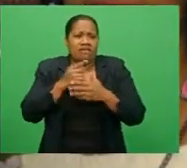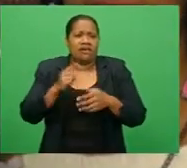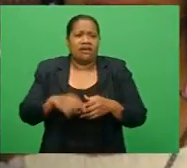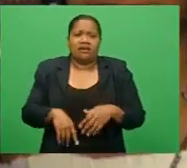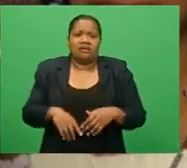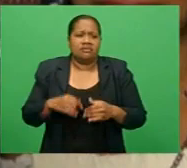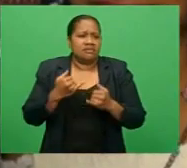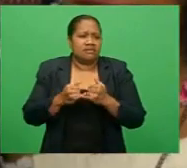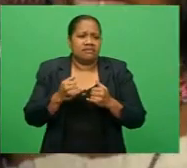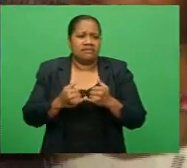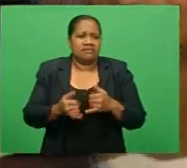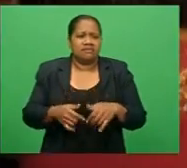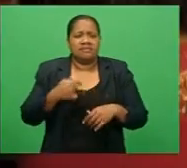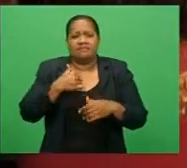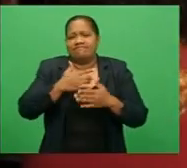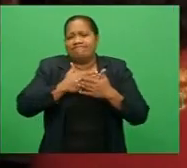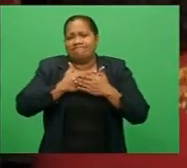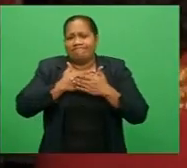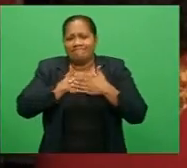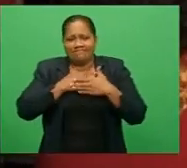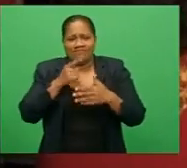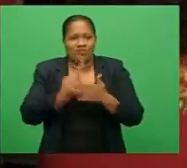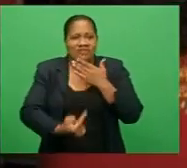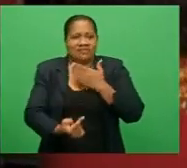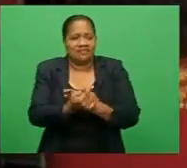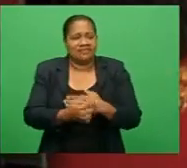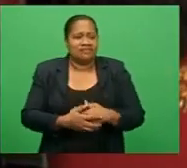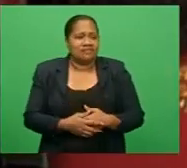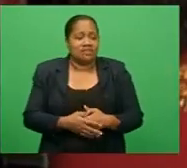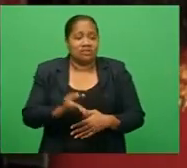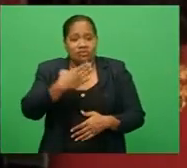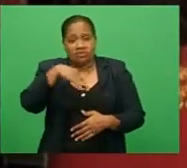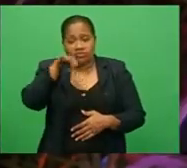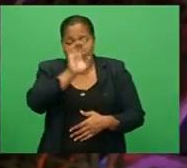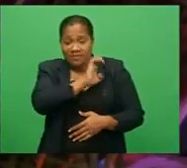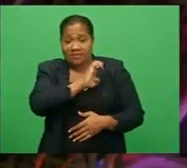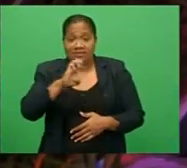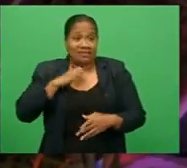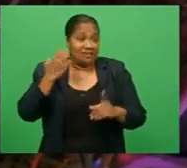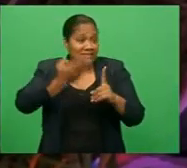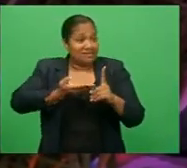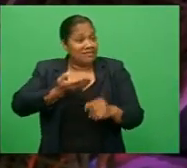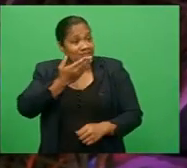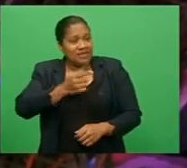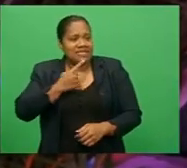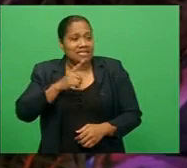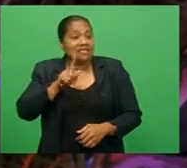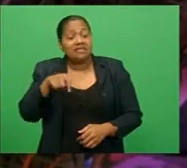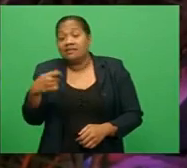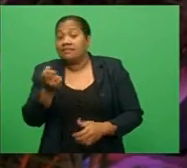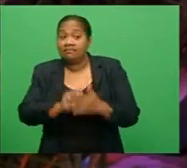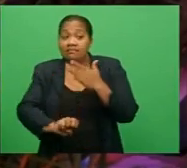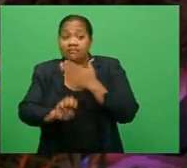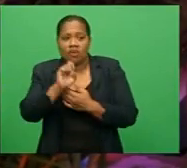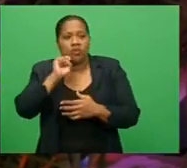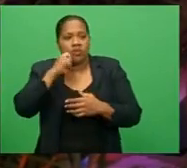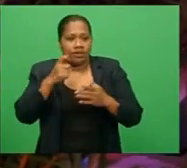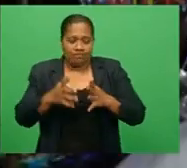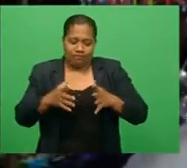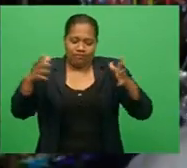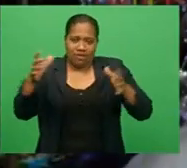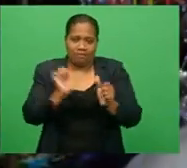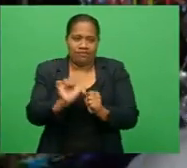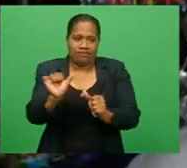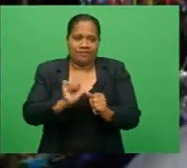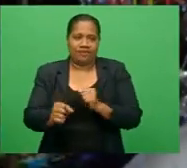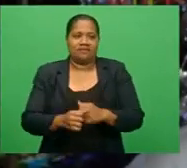Ekdam alag se. FPC Chief Executive Riaz Syed Qayyum says the next event will definitely be bigger and better.